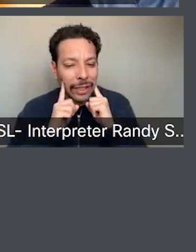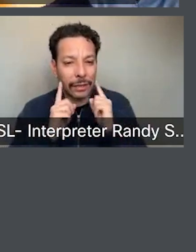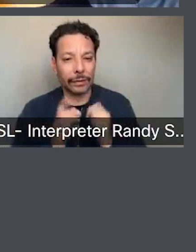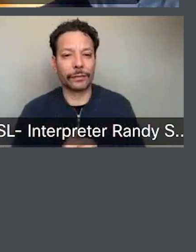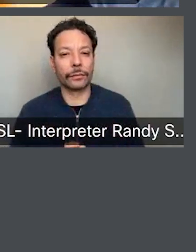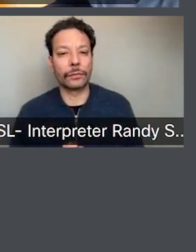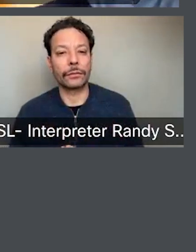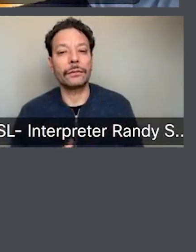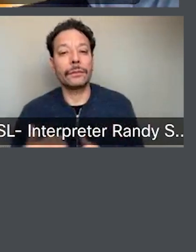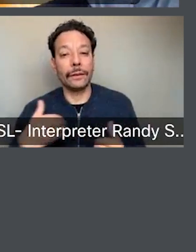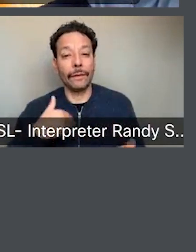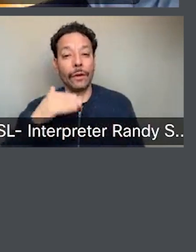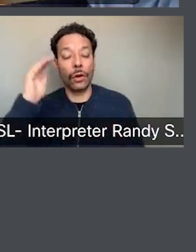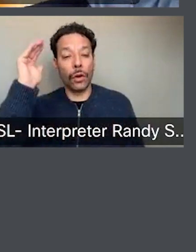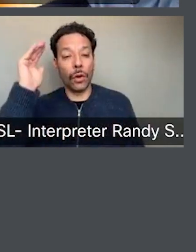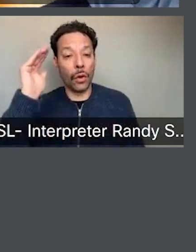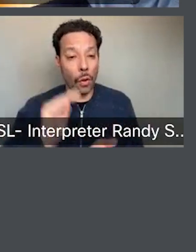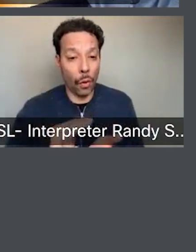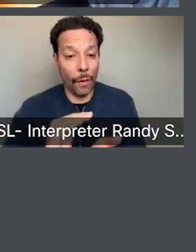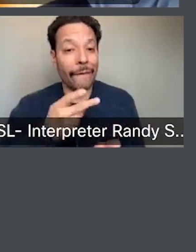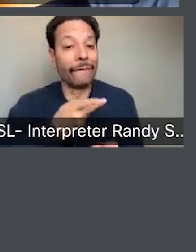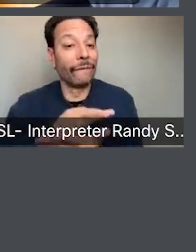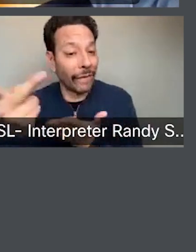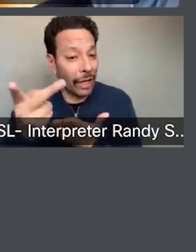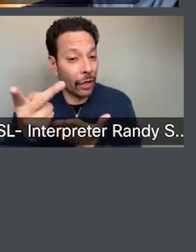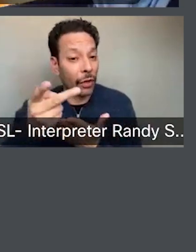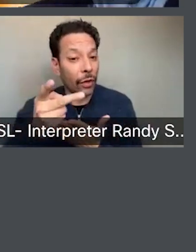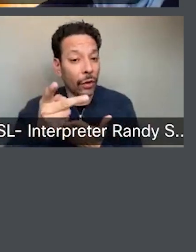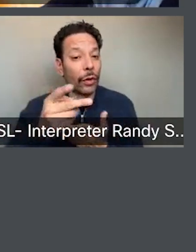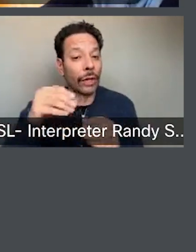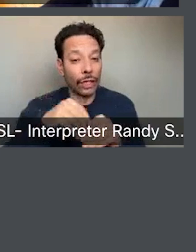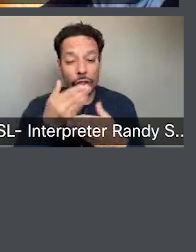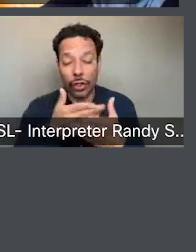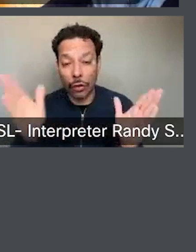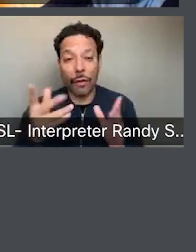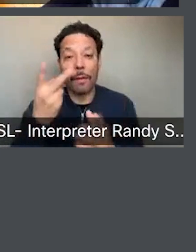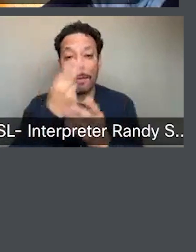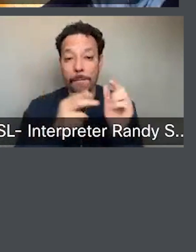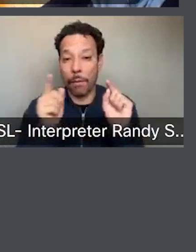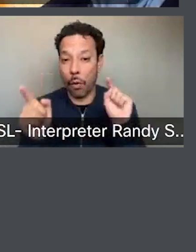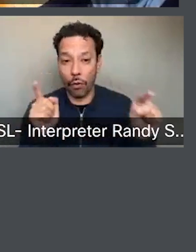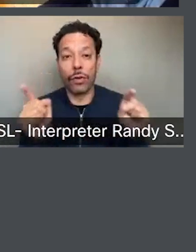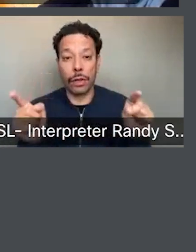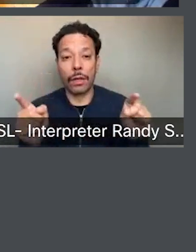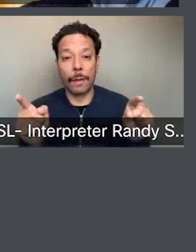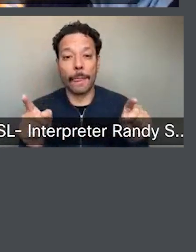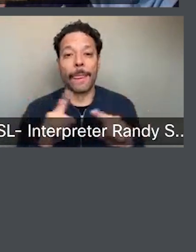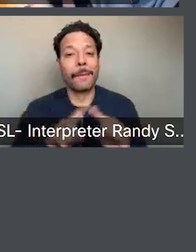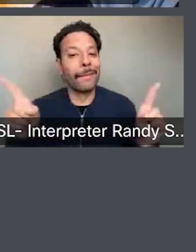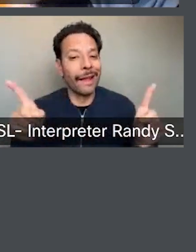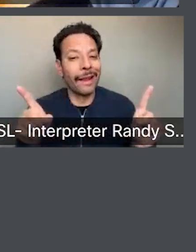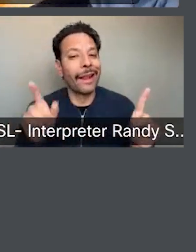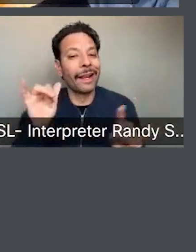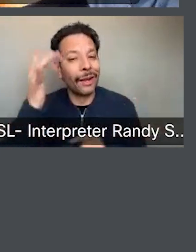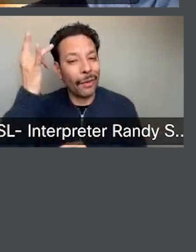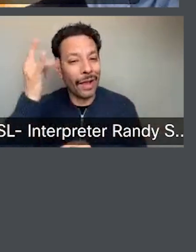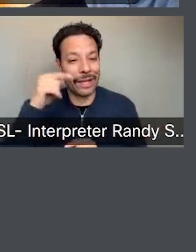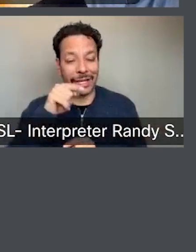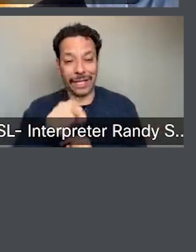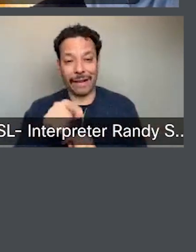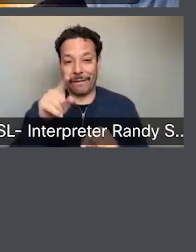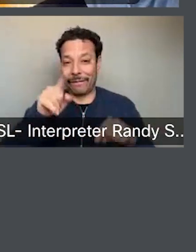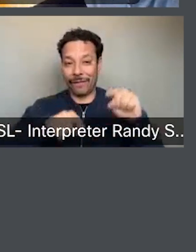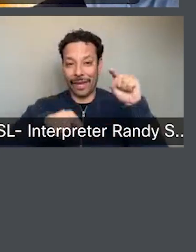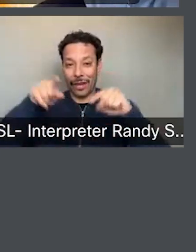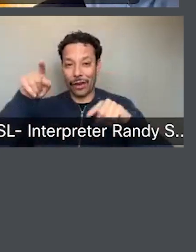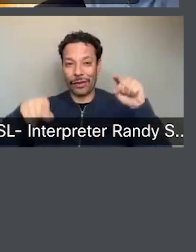had a lower failure rate in general for both populations, but that's just because that varies